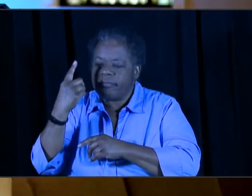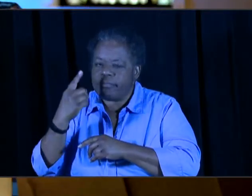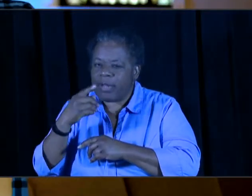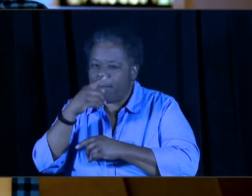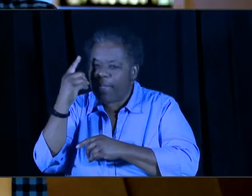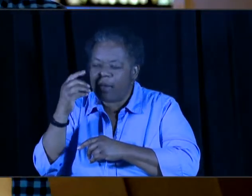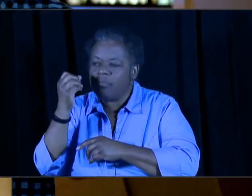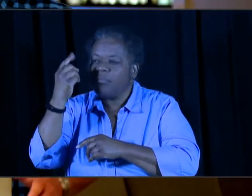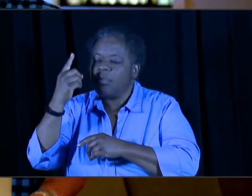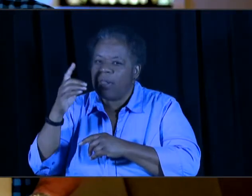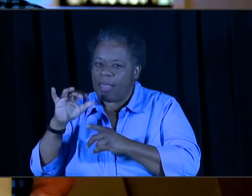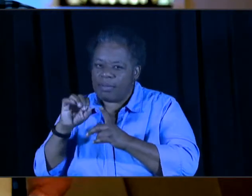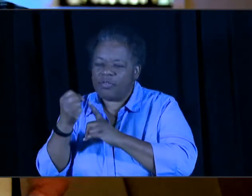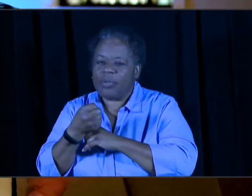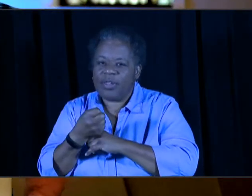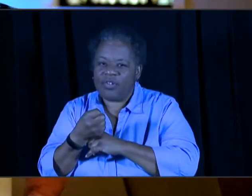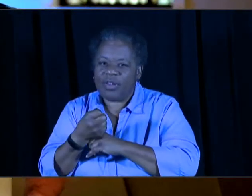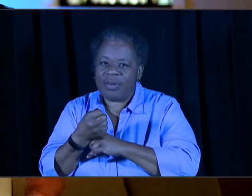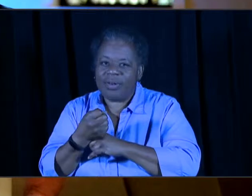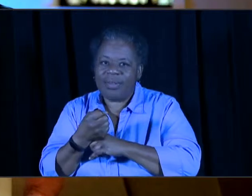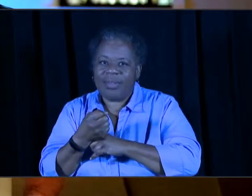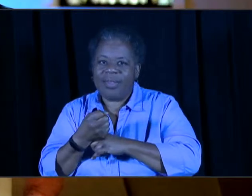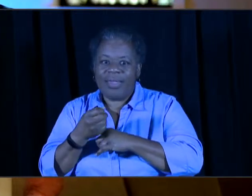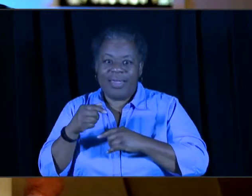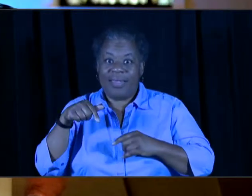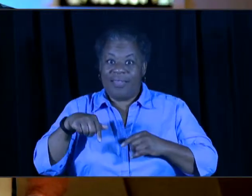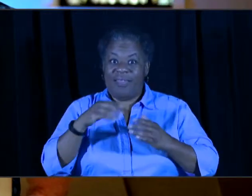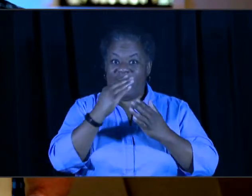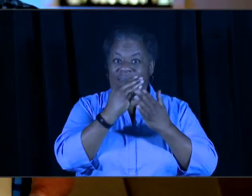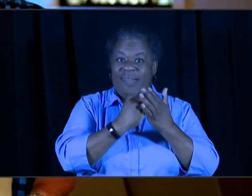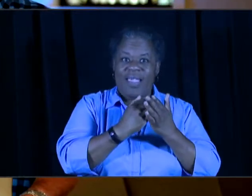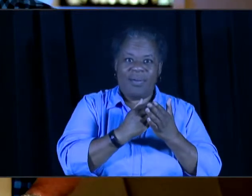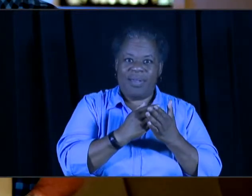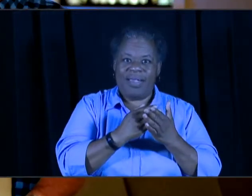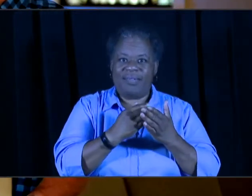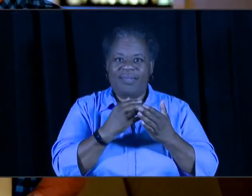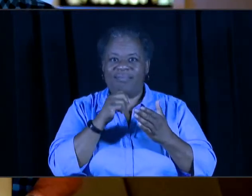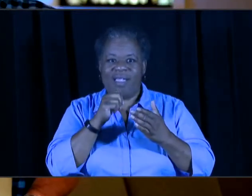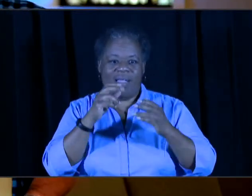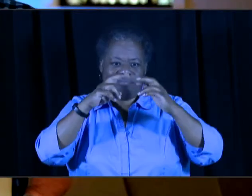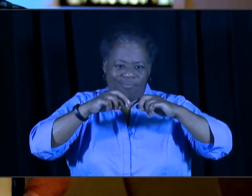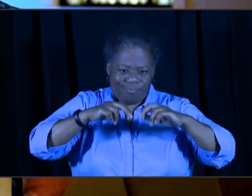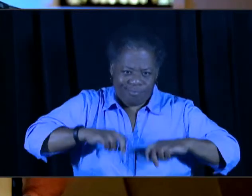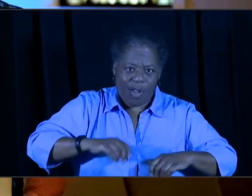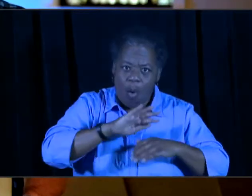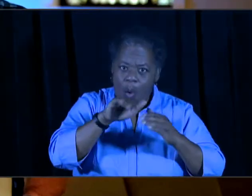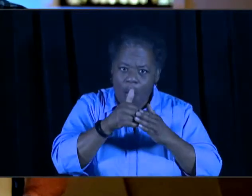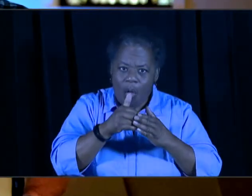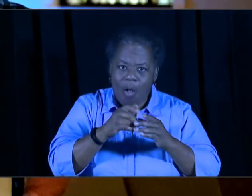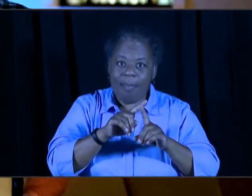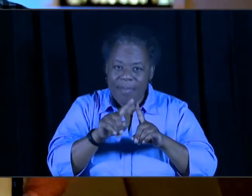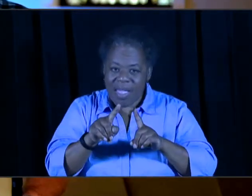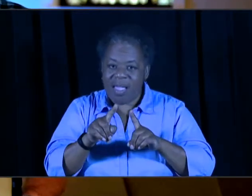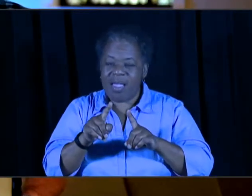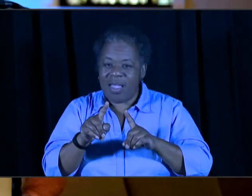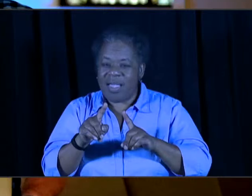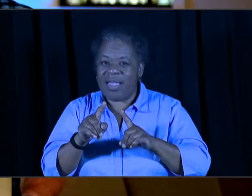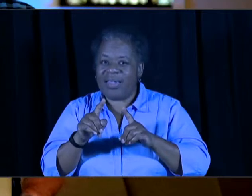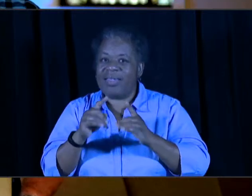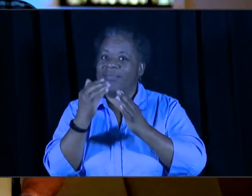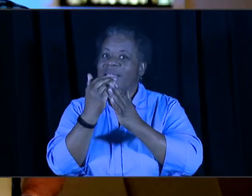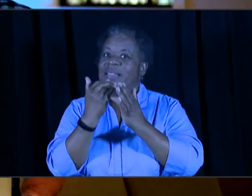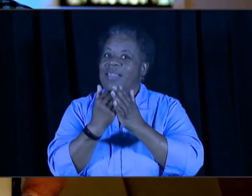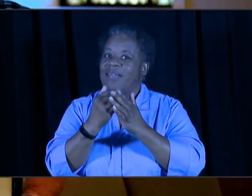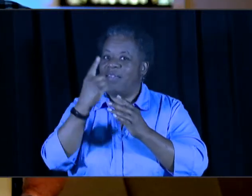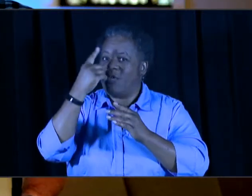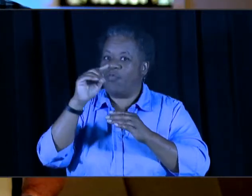So we haven't been able to unpack all of that in this series, but surely there are lessons here for the church as we set